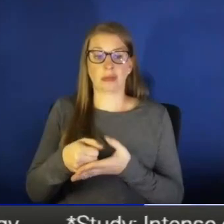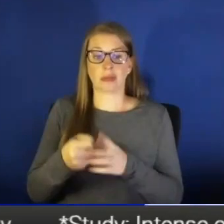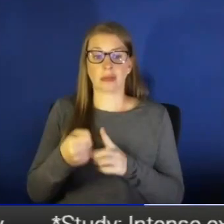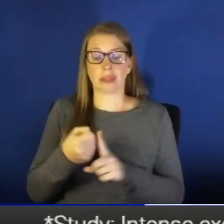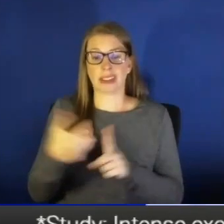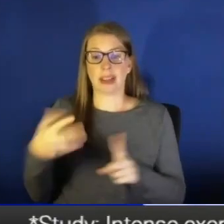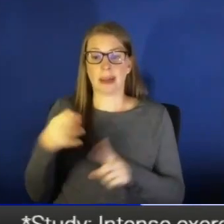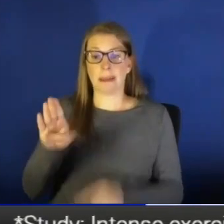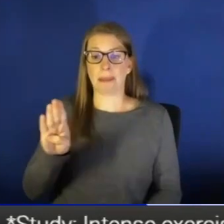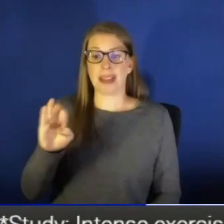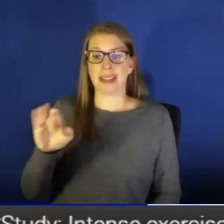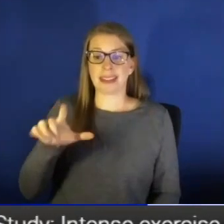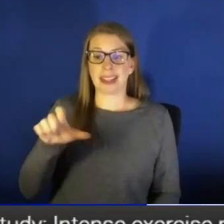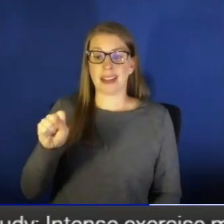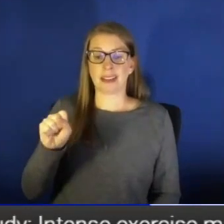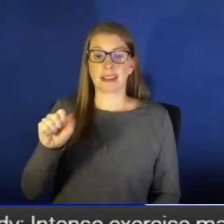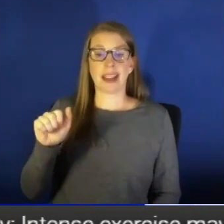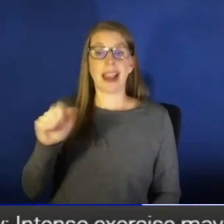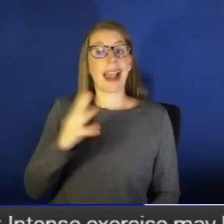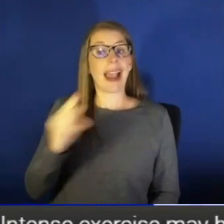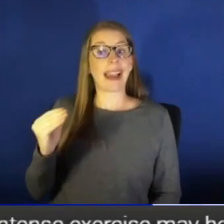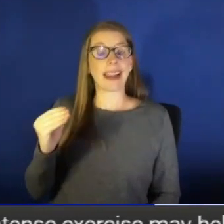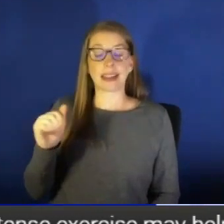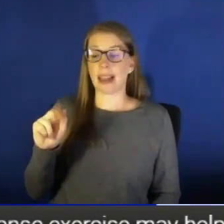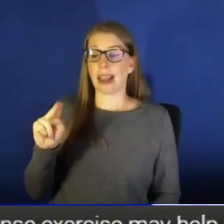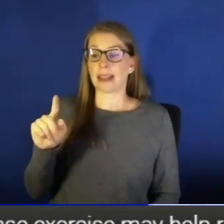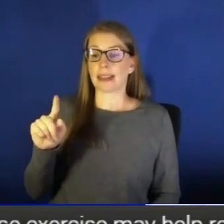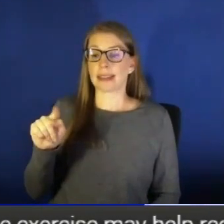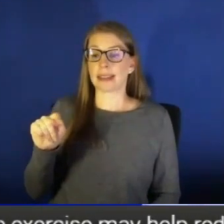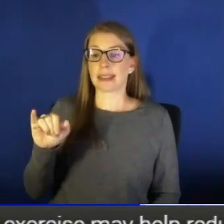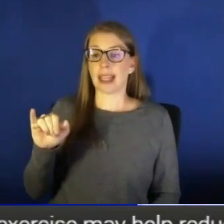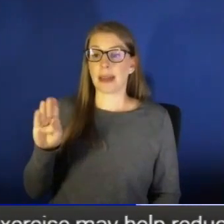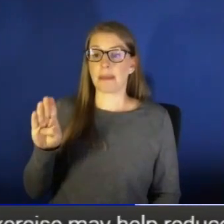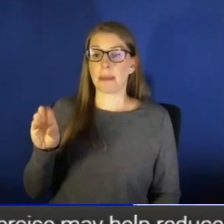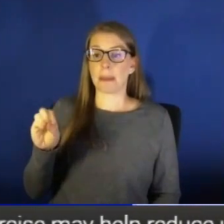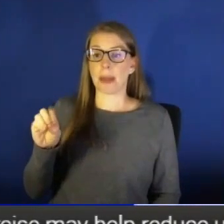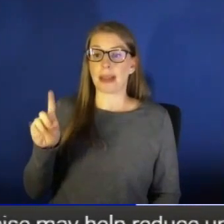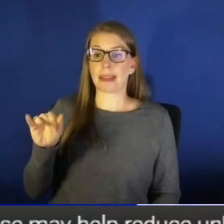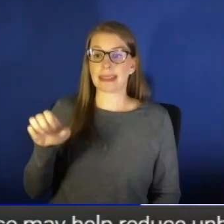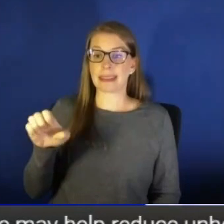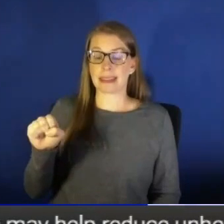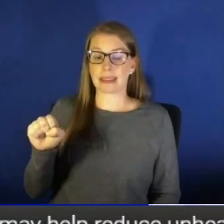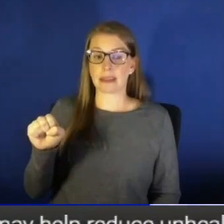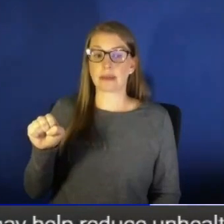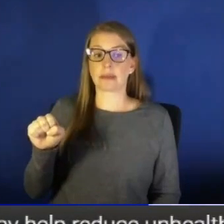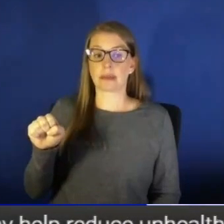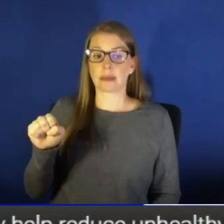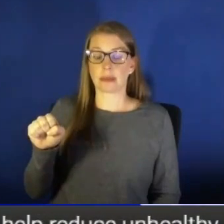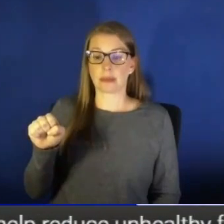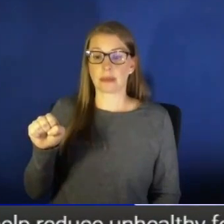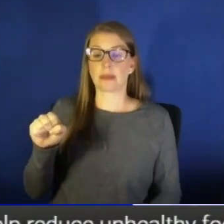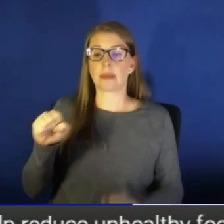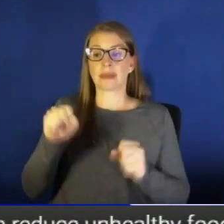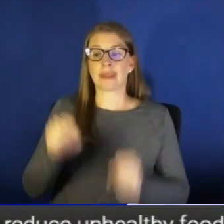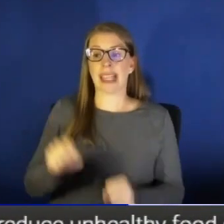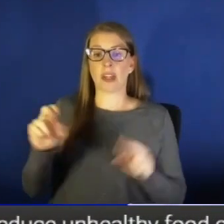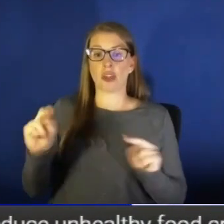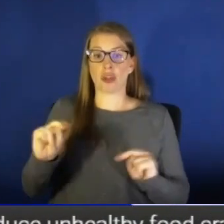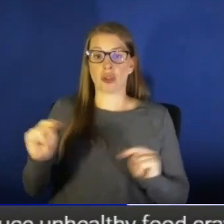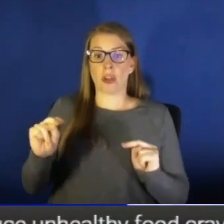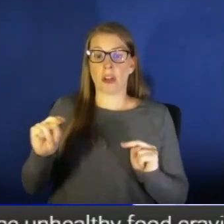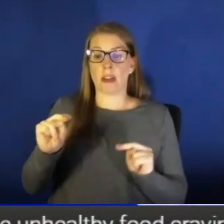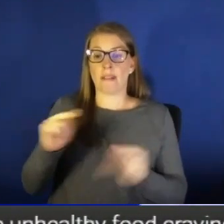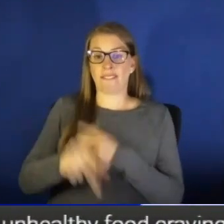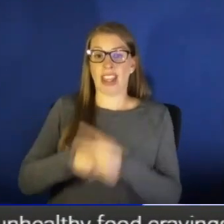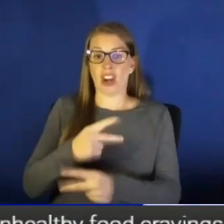those antibodies so you can create those antibodies that are able to neutralize the variants that we know about, and more than